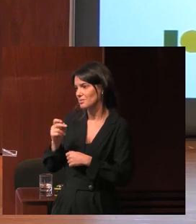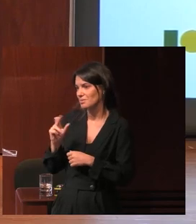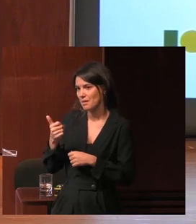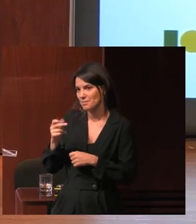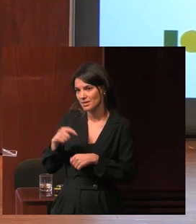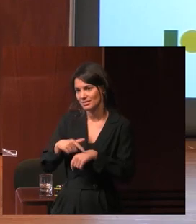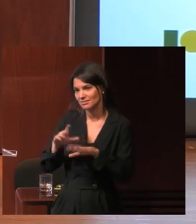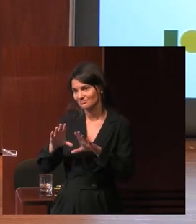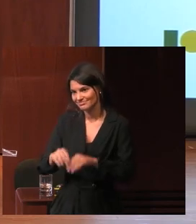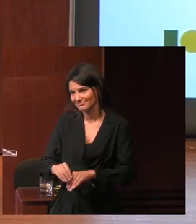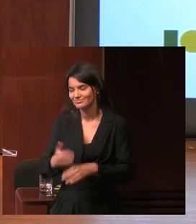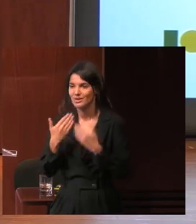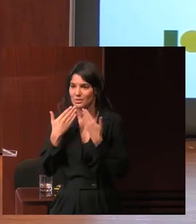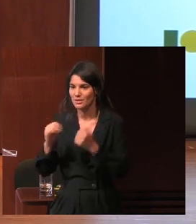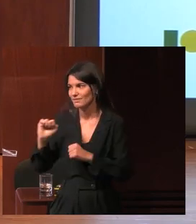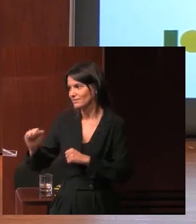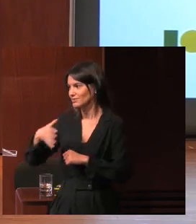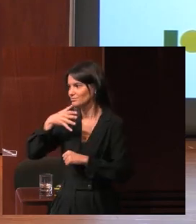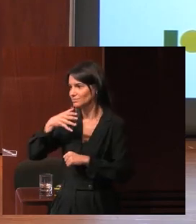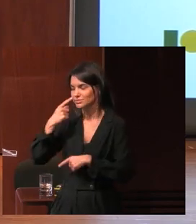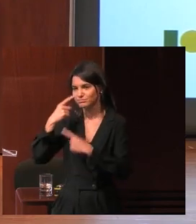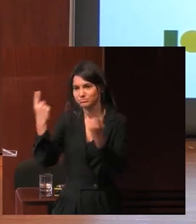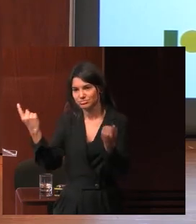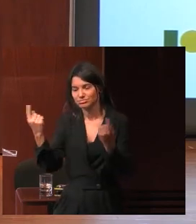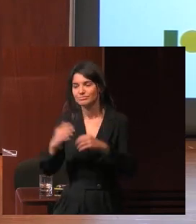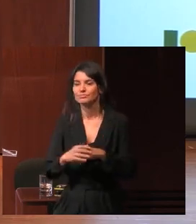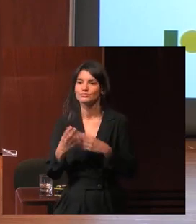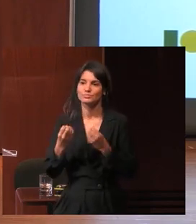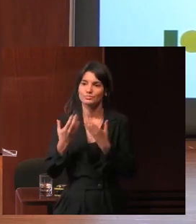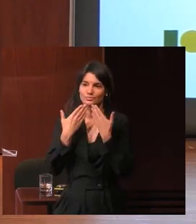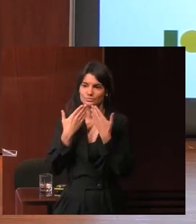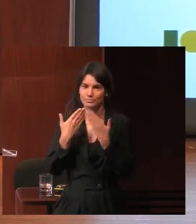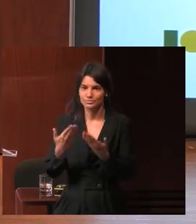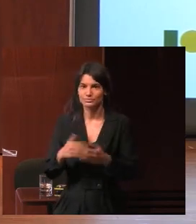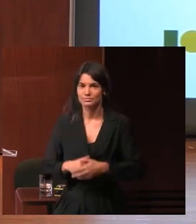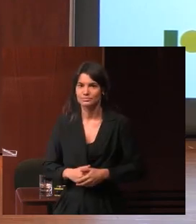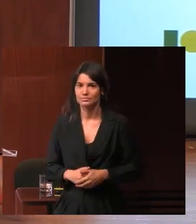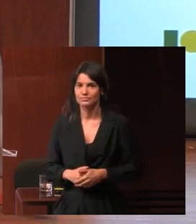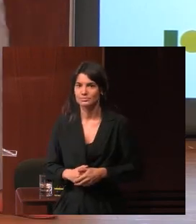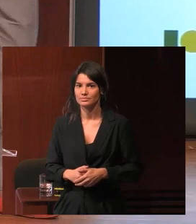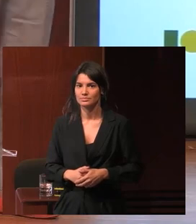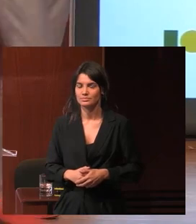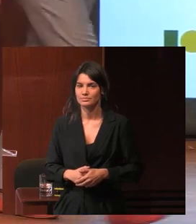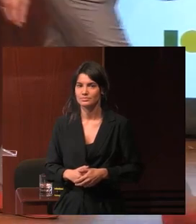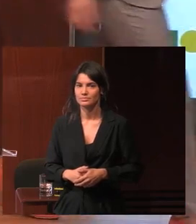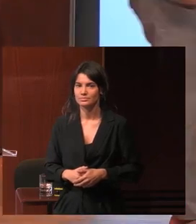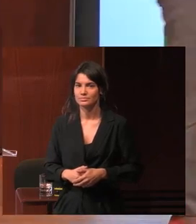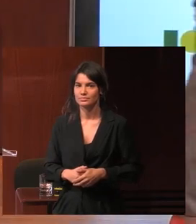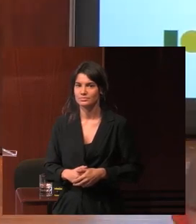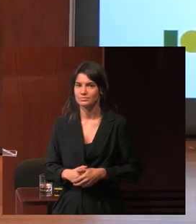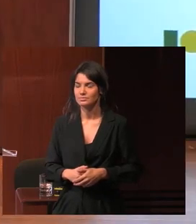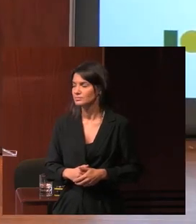presentation and for this conversation. Thank you very much. Obrigado a todos. Bom dia.